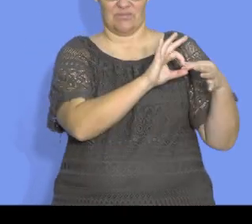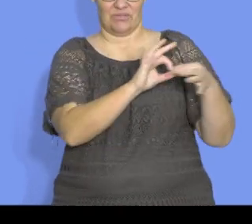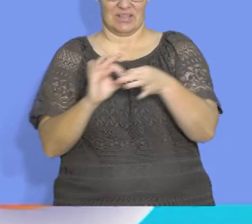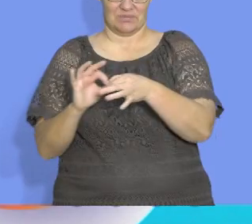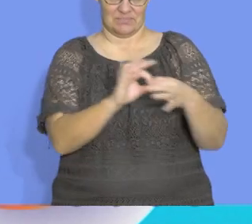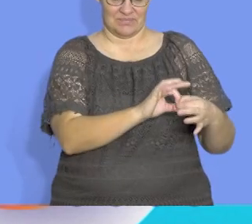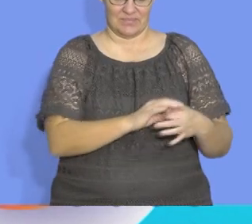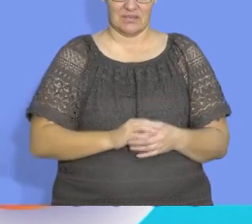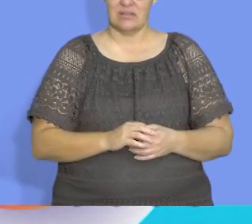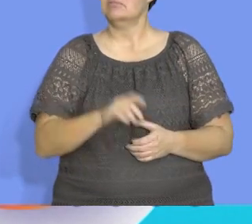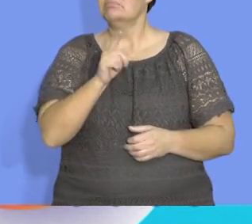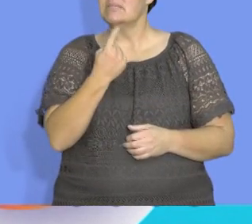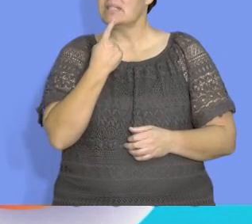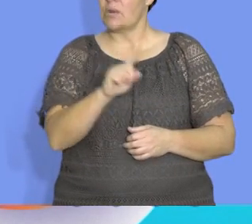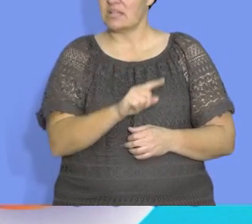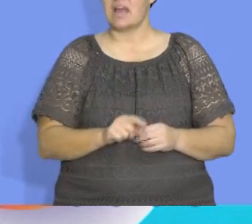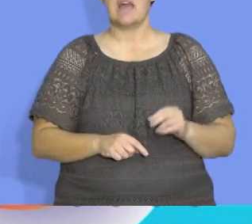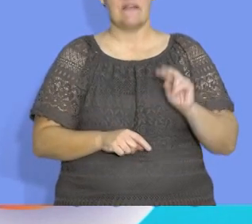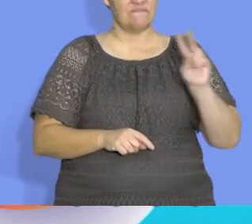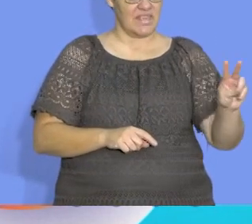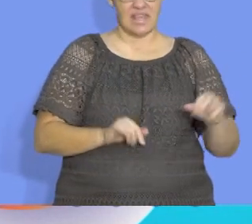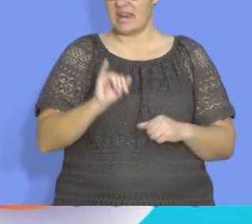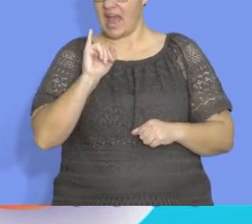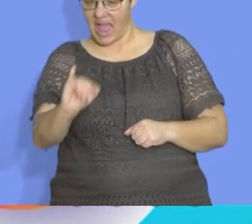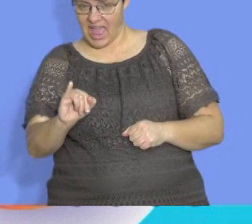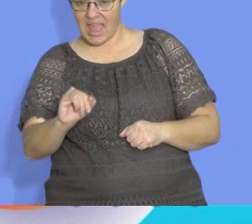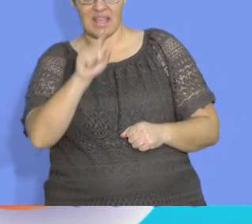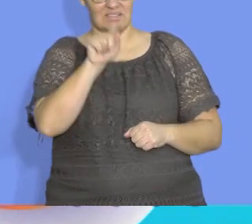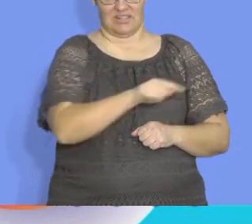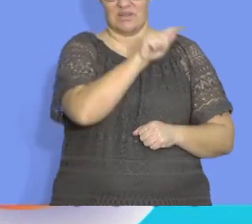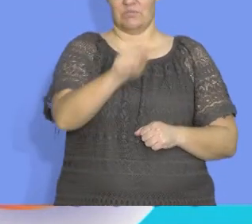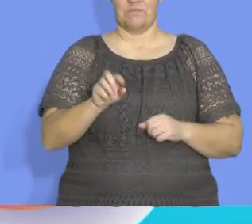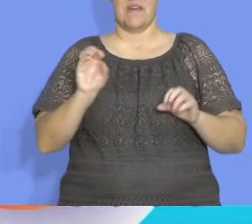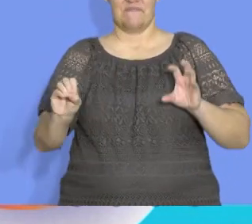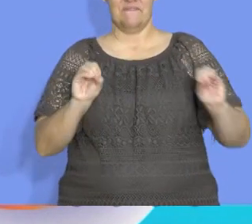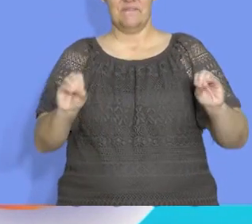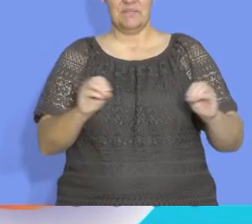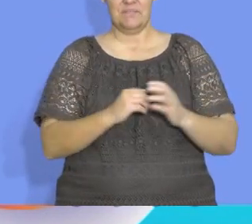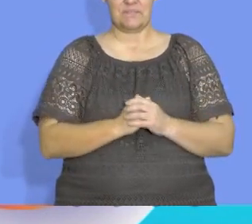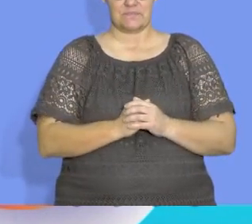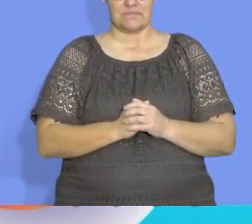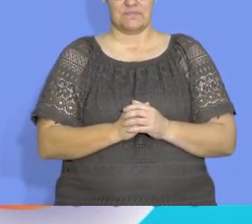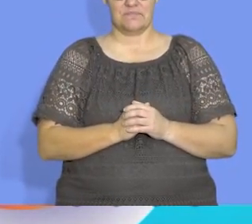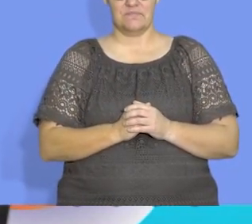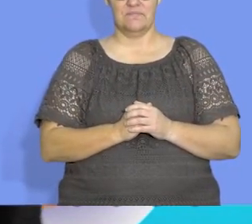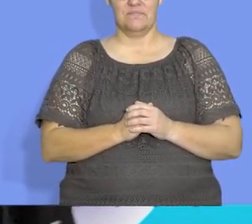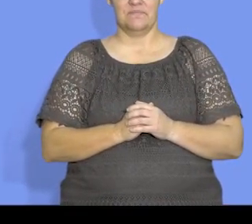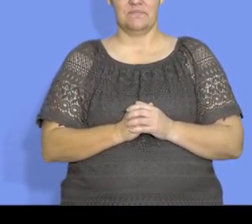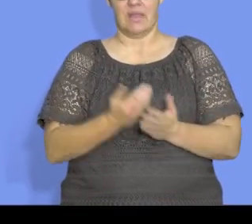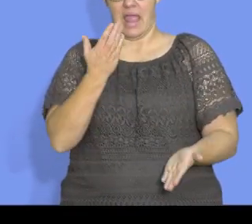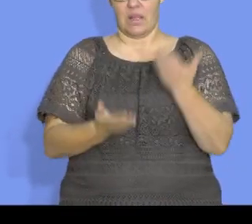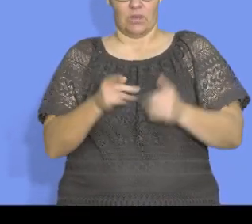relationship, a relationship where we can say V and I are directly proportional. But notice something. In the